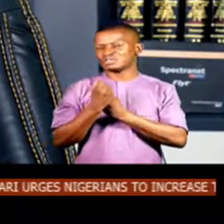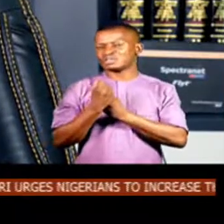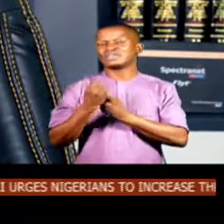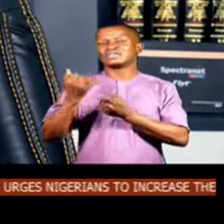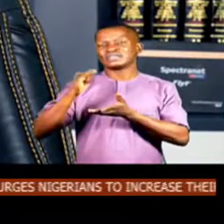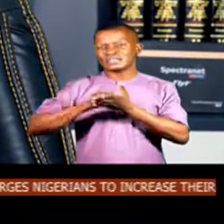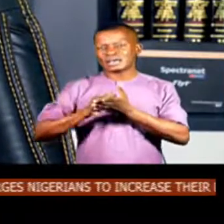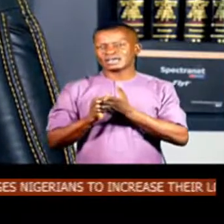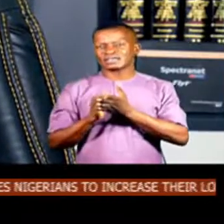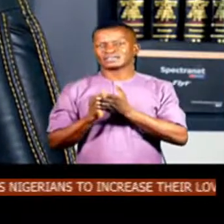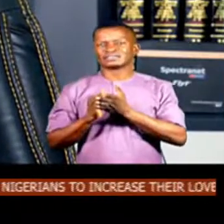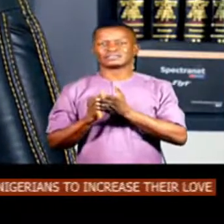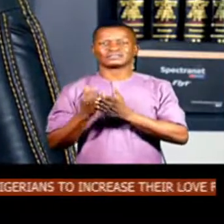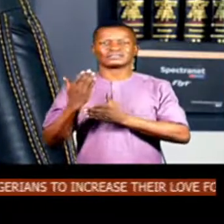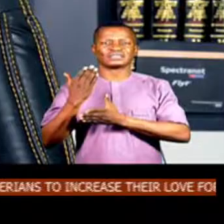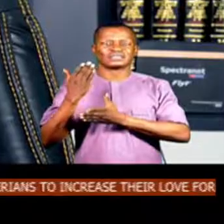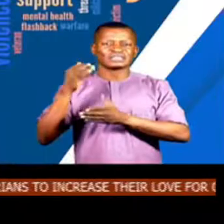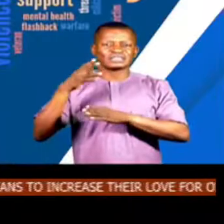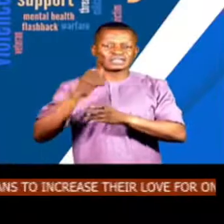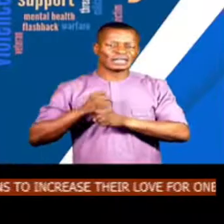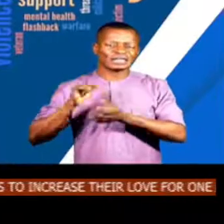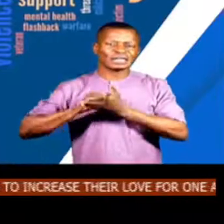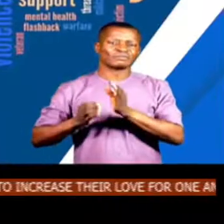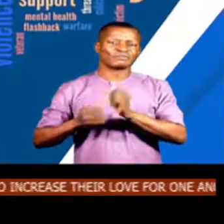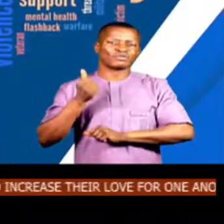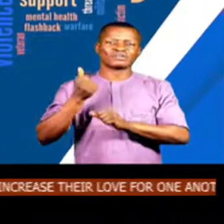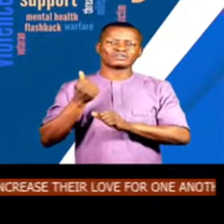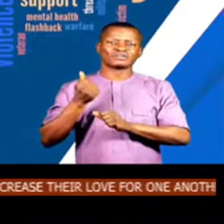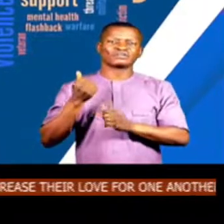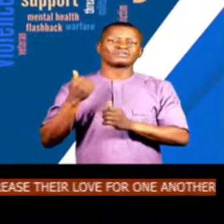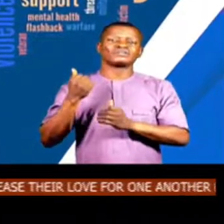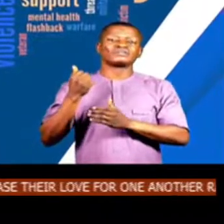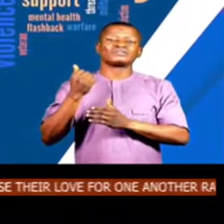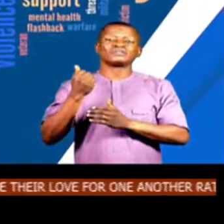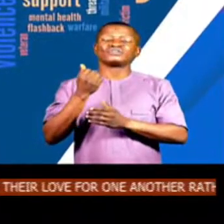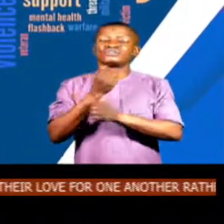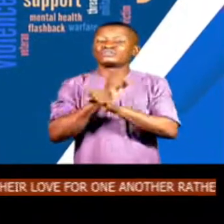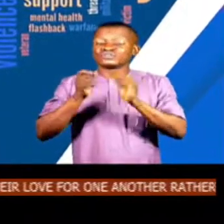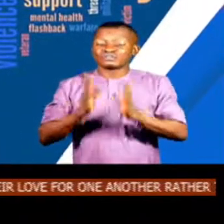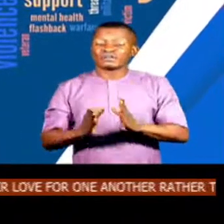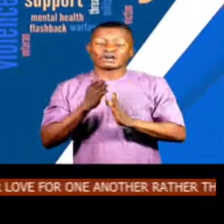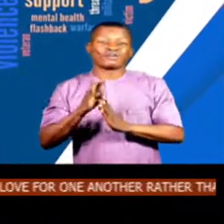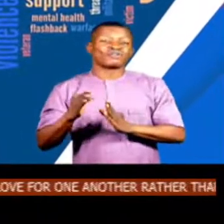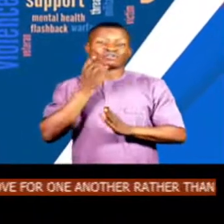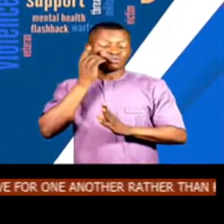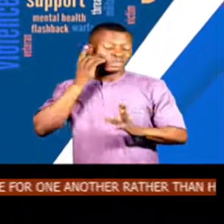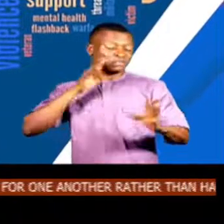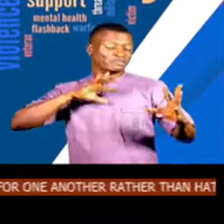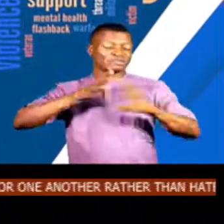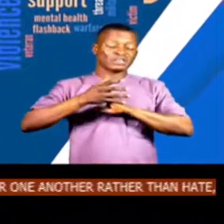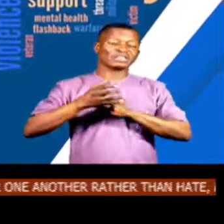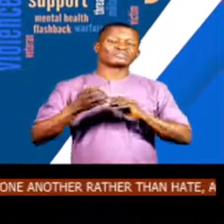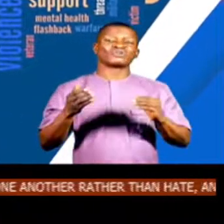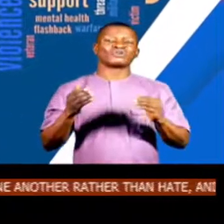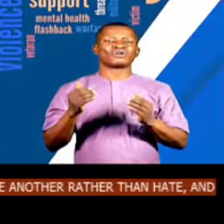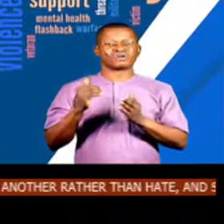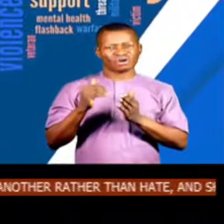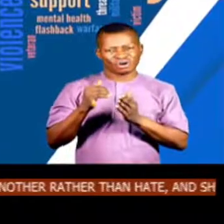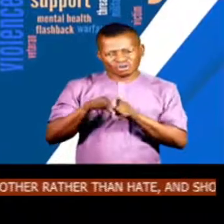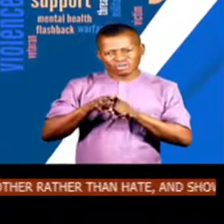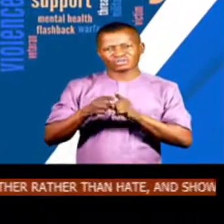get PTSD. Survivors of domestic violence also